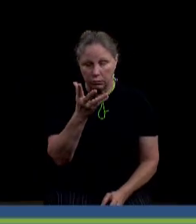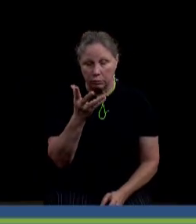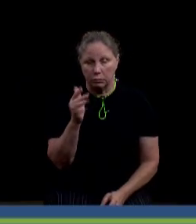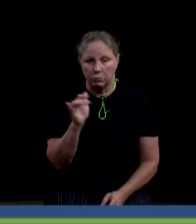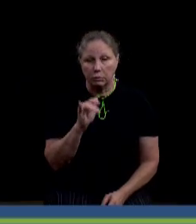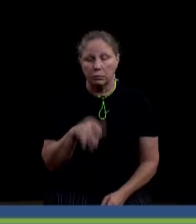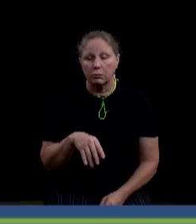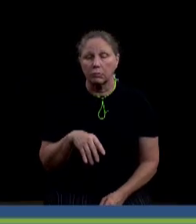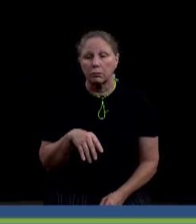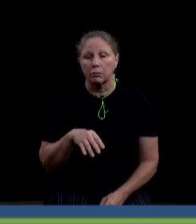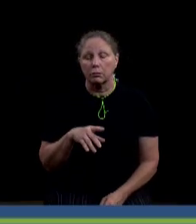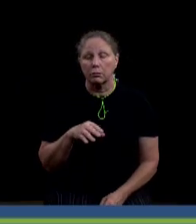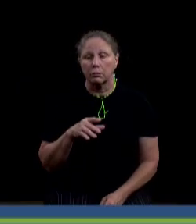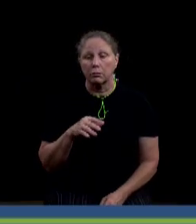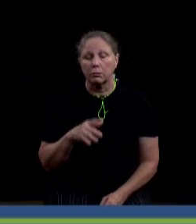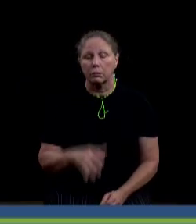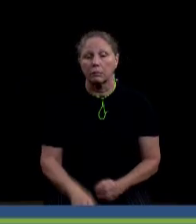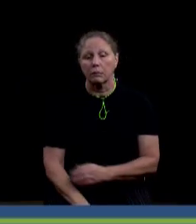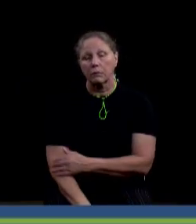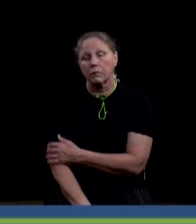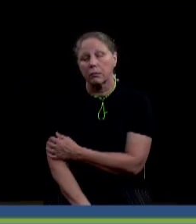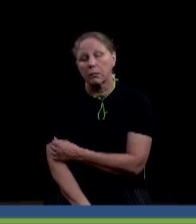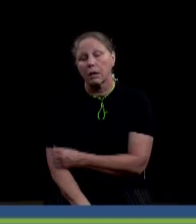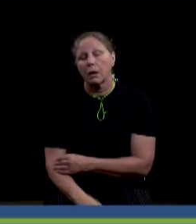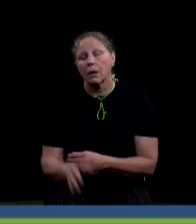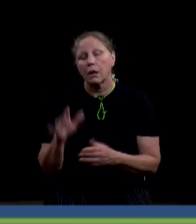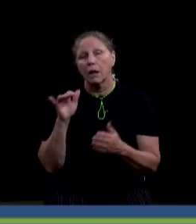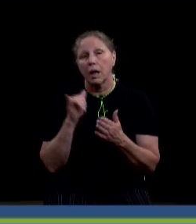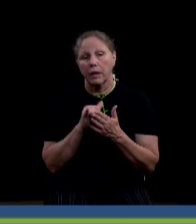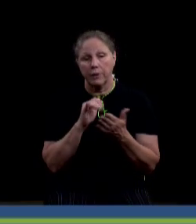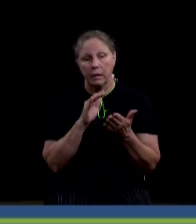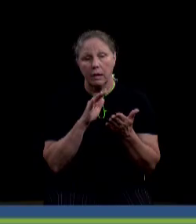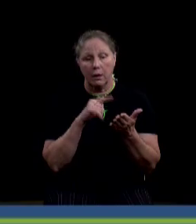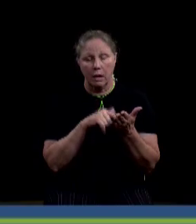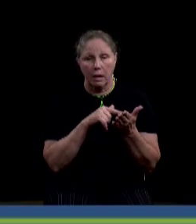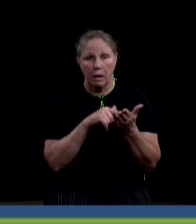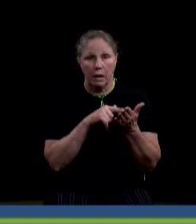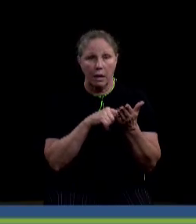directive, there are exceptions for medical conditions